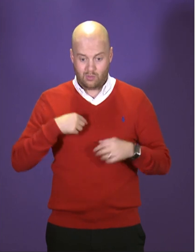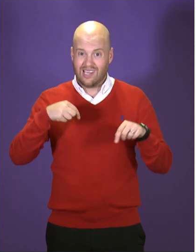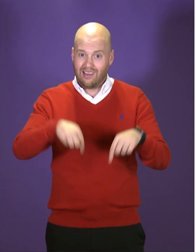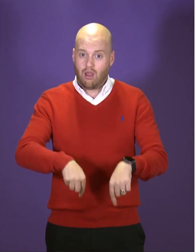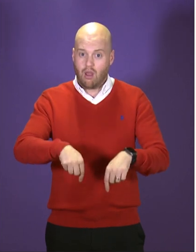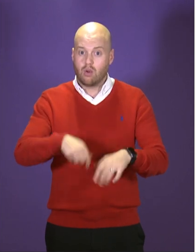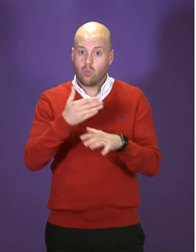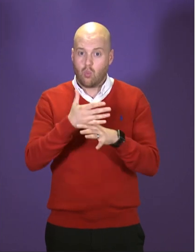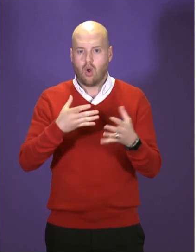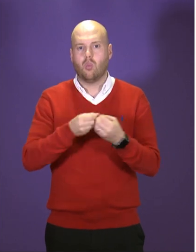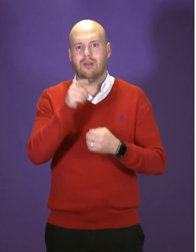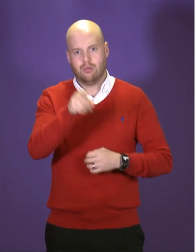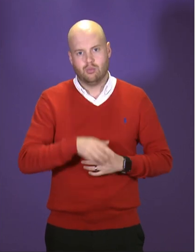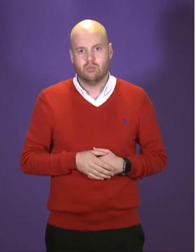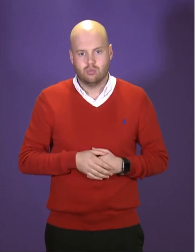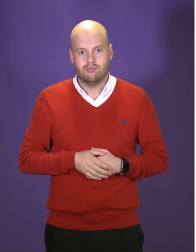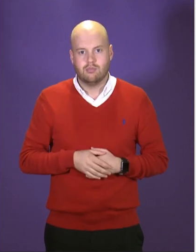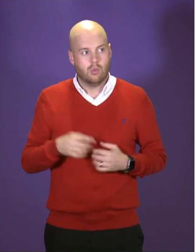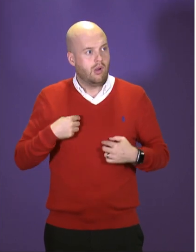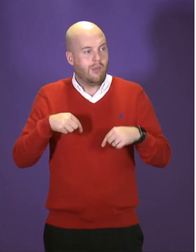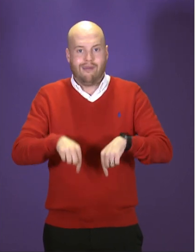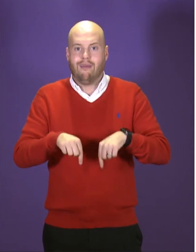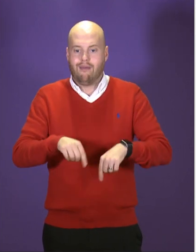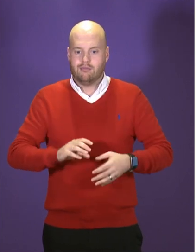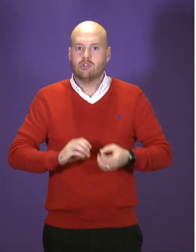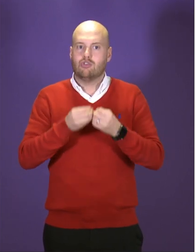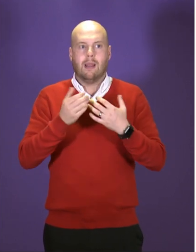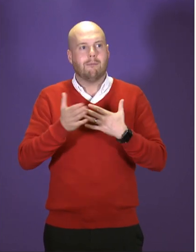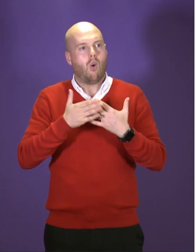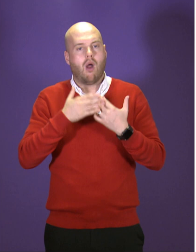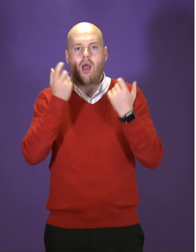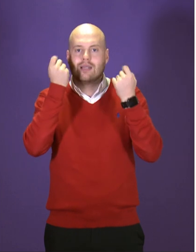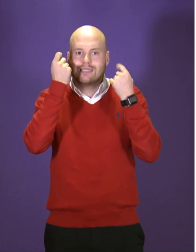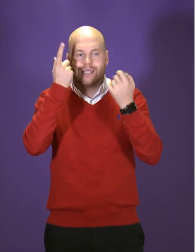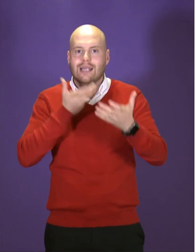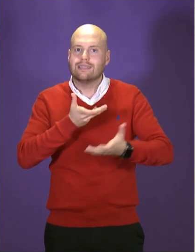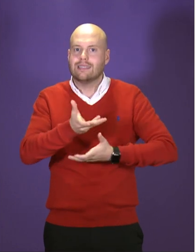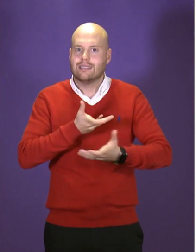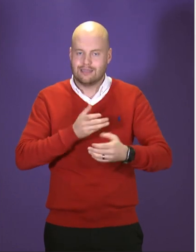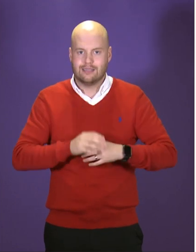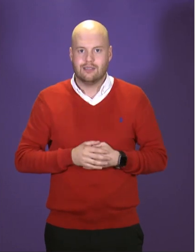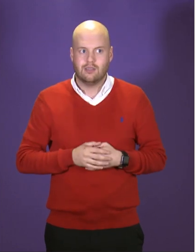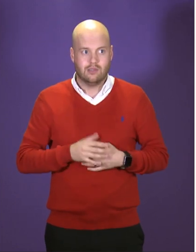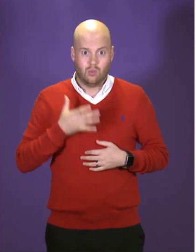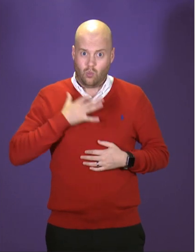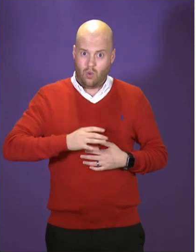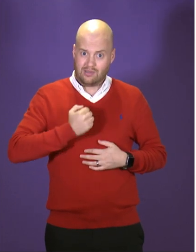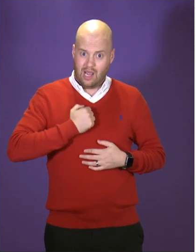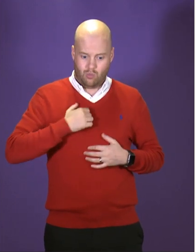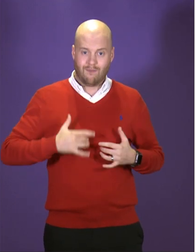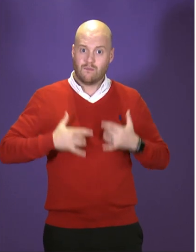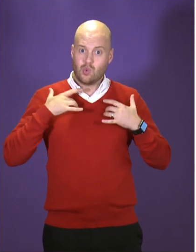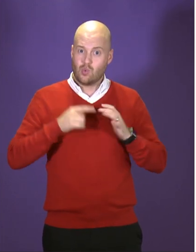here to create more understanding. We are here to want our voices to be heard